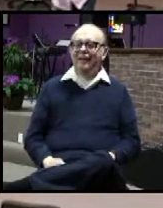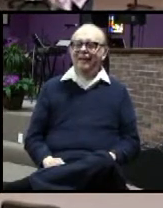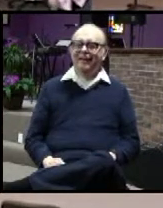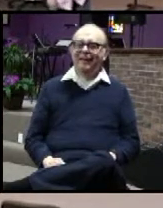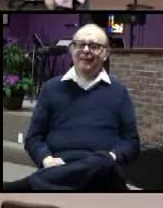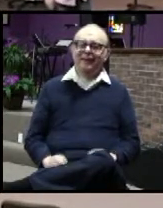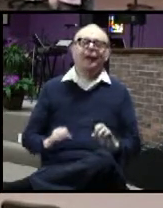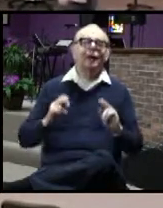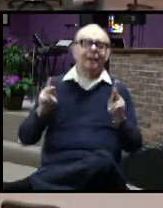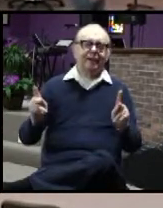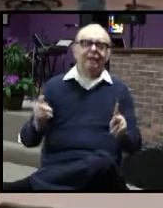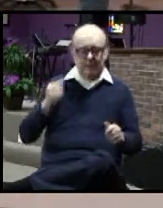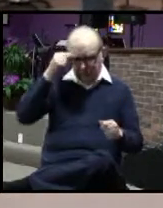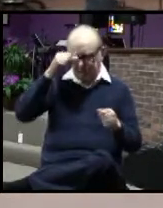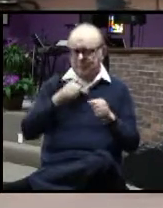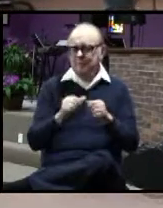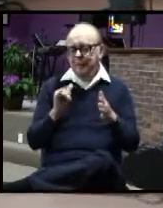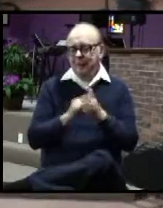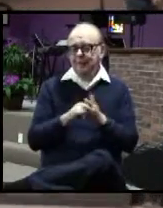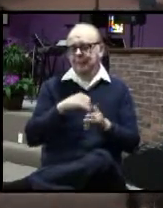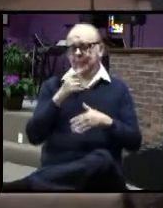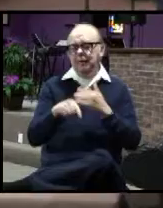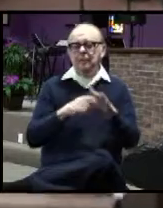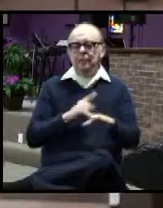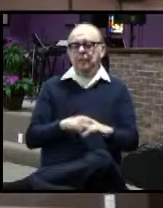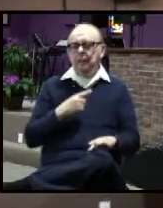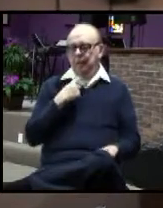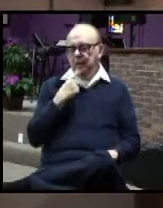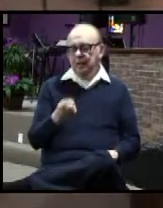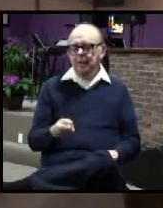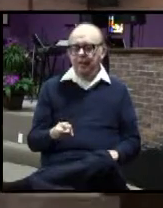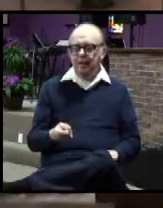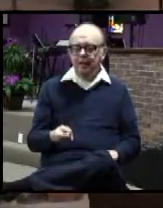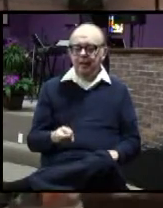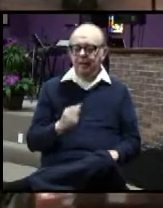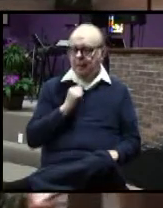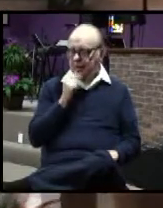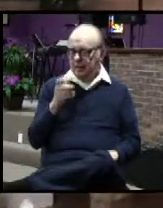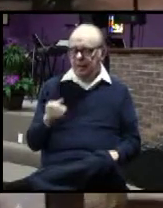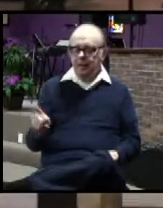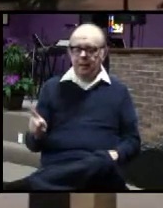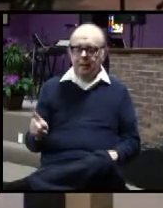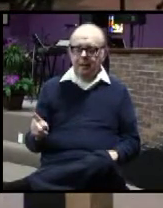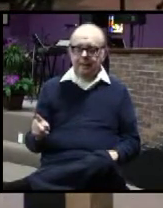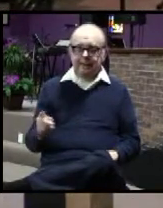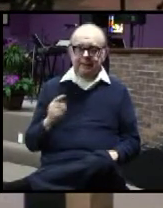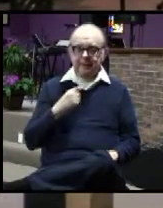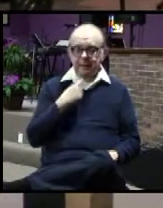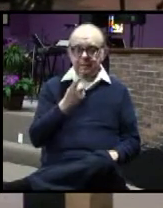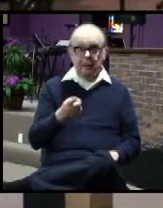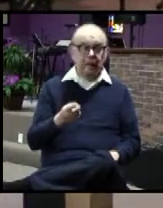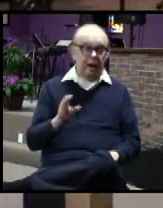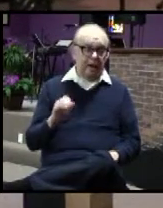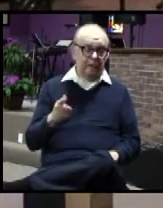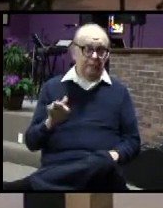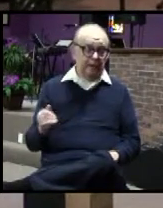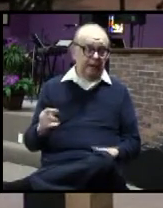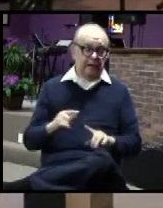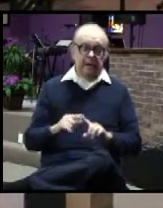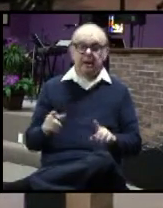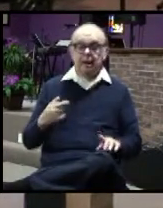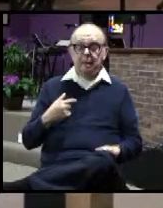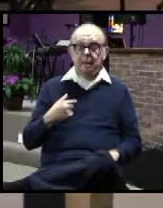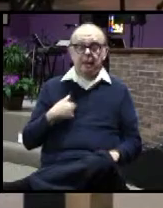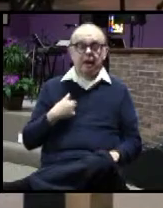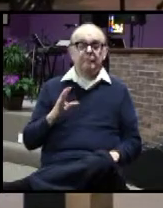All right, now remember that. Next time somebody tells you you're not all right, tell them, I'm clay and I'm okay. And then they'll probably